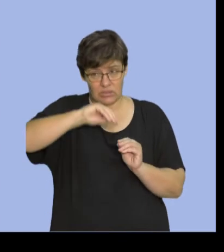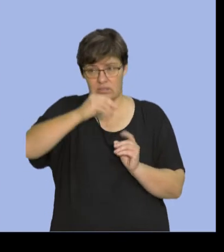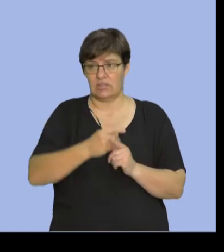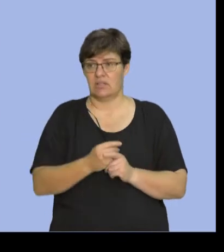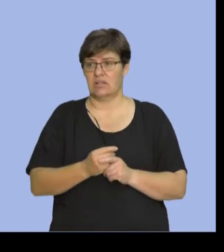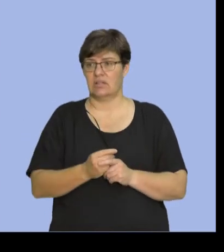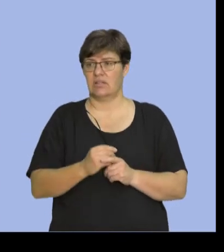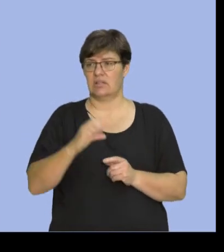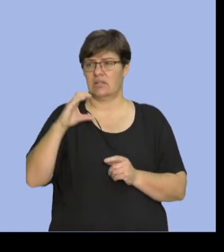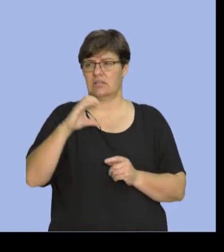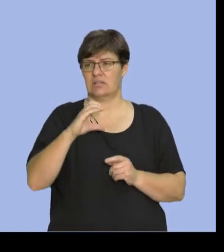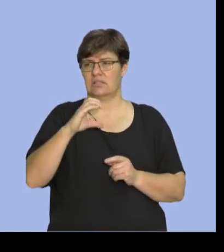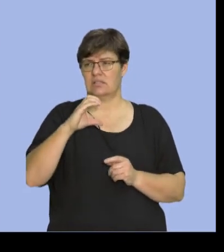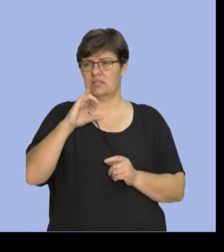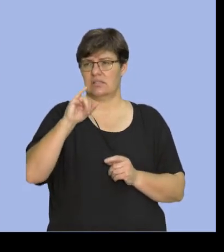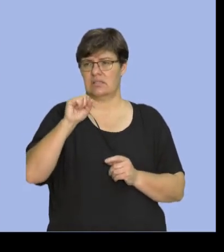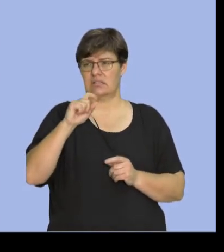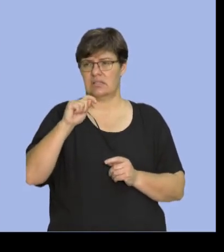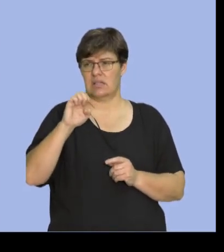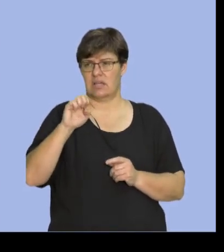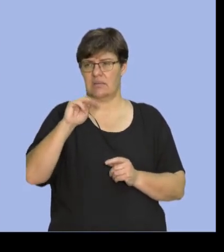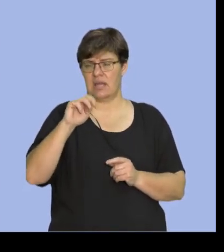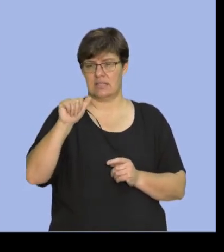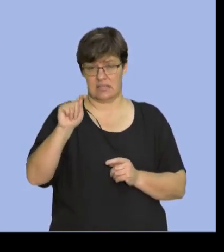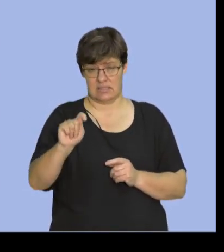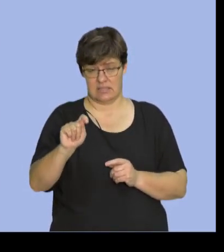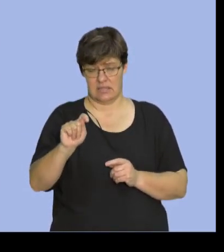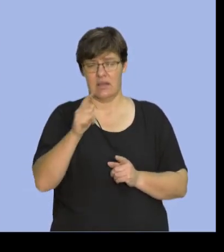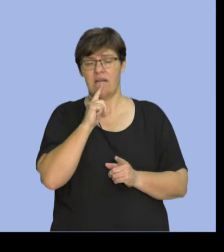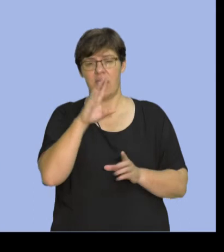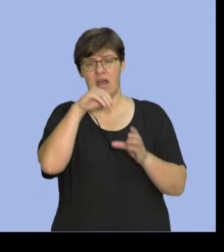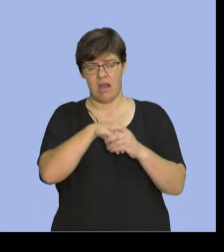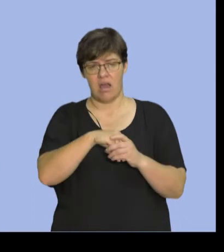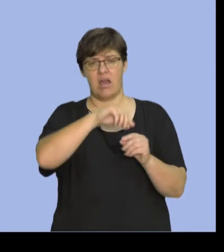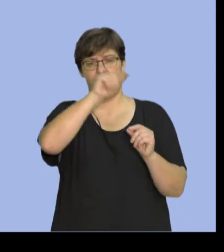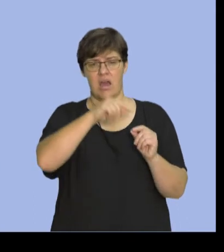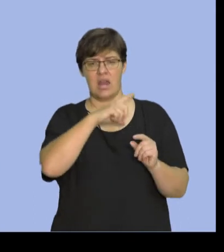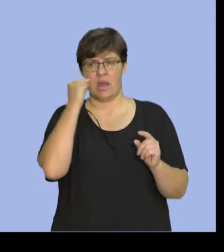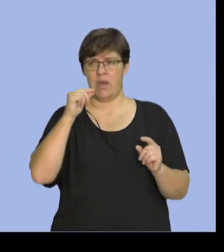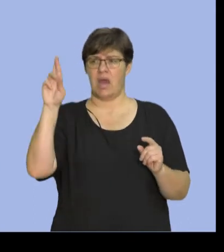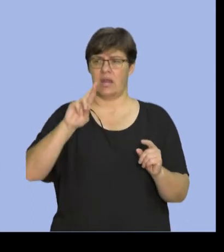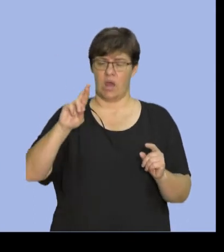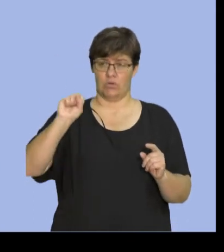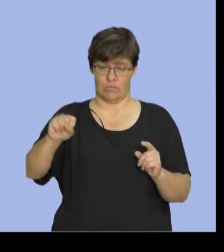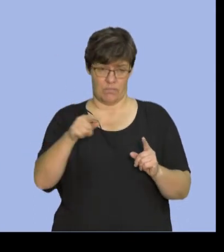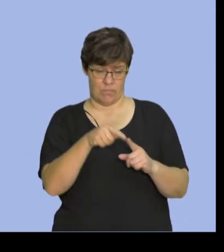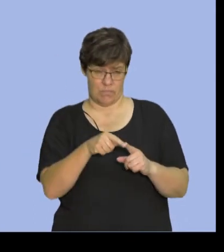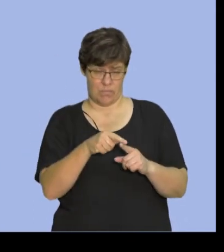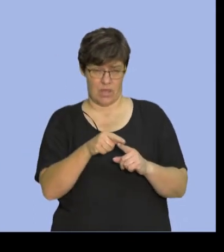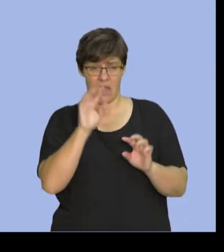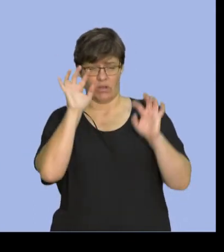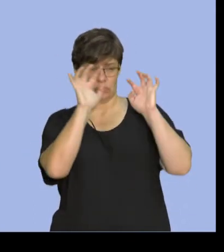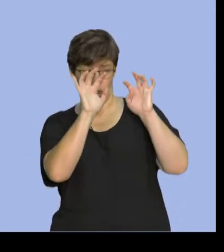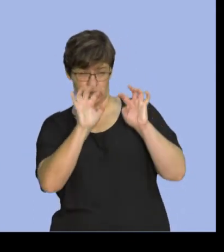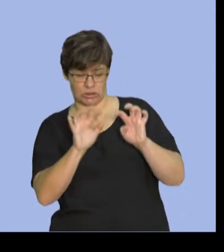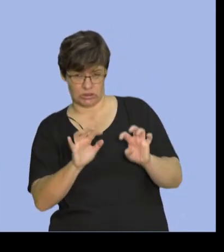cisternae. Dotted on the endoplasmic reticulum are organelles called the ribosomes. So when it is dotted